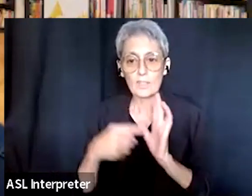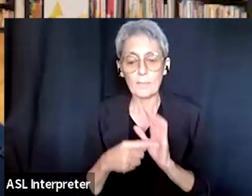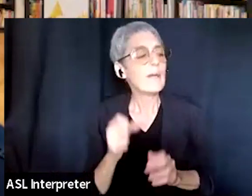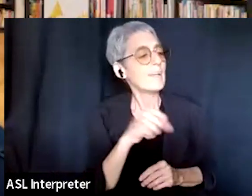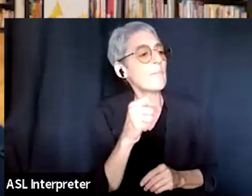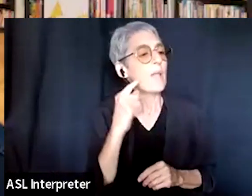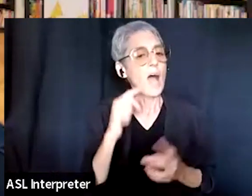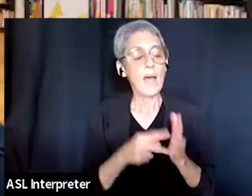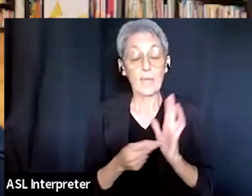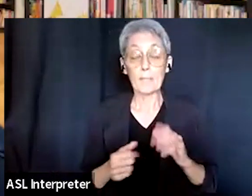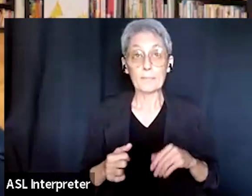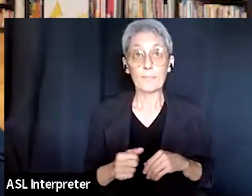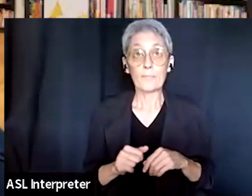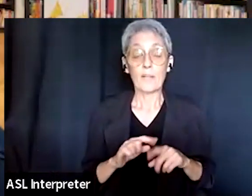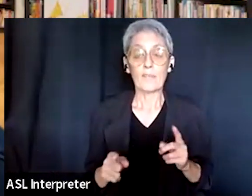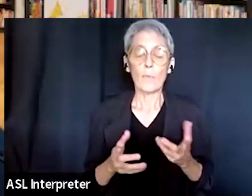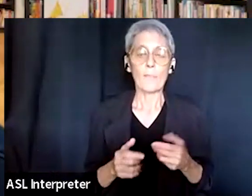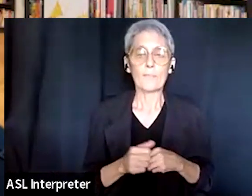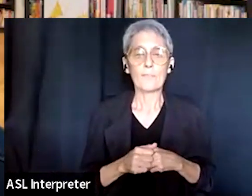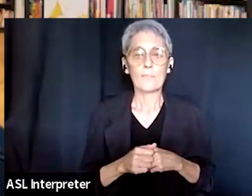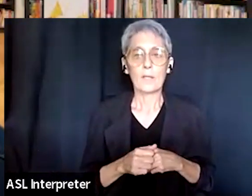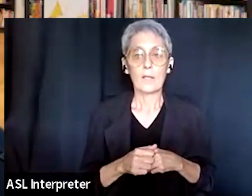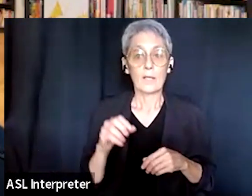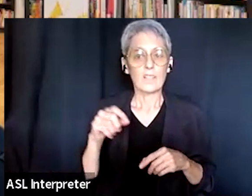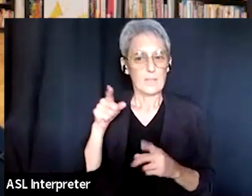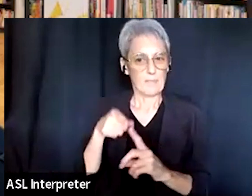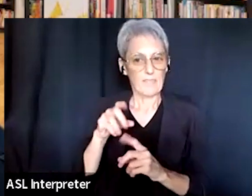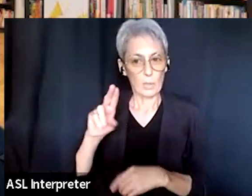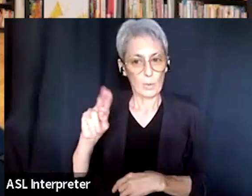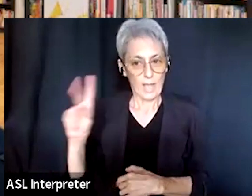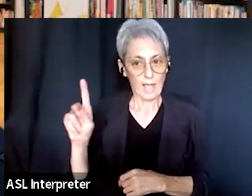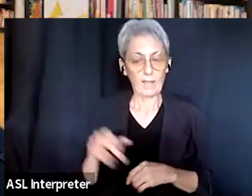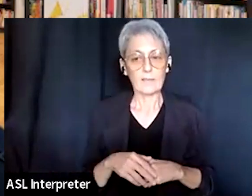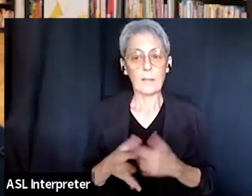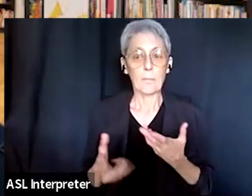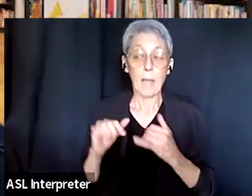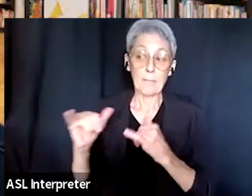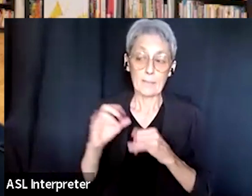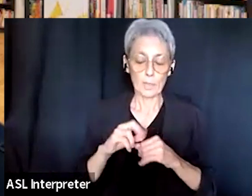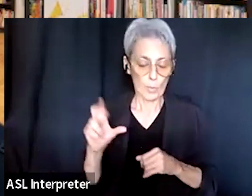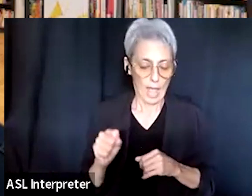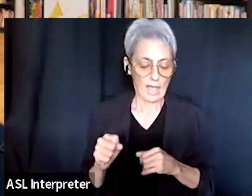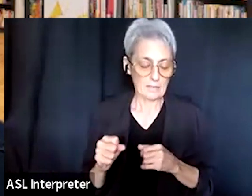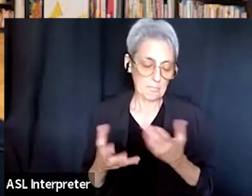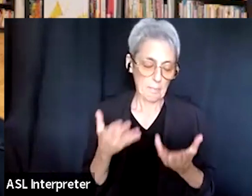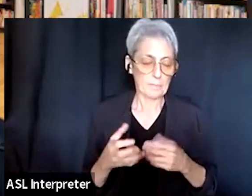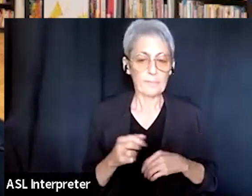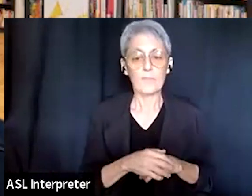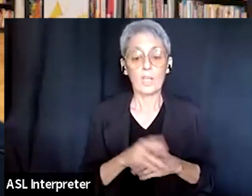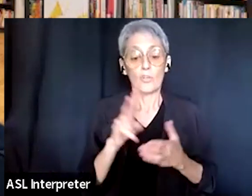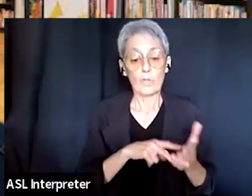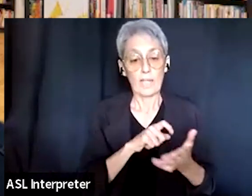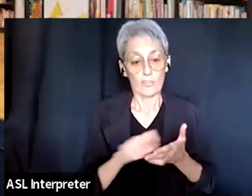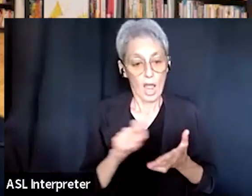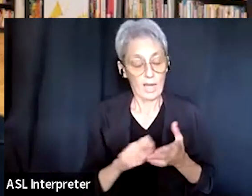the difference is, particularly in the UK, and you can think about how similar this is in the US, reading and writing and speaking and listening